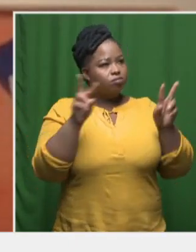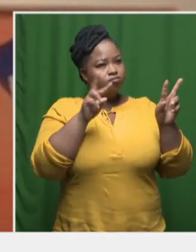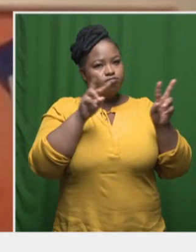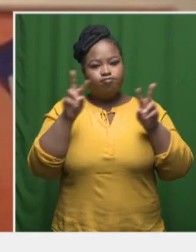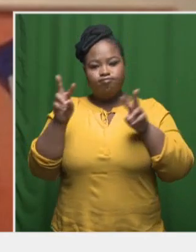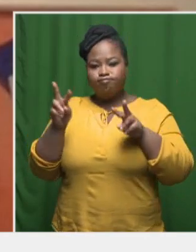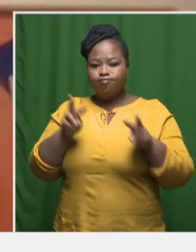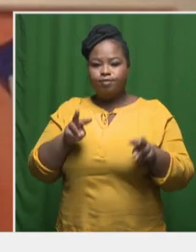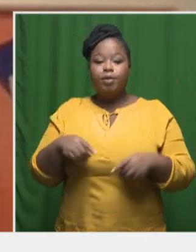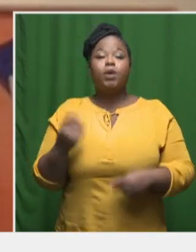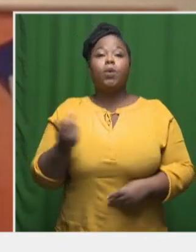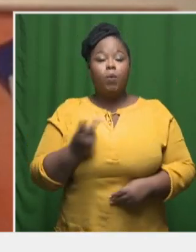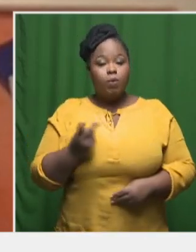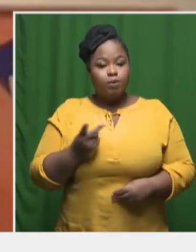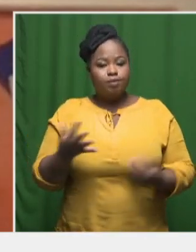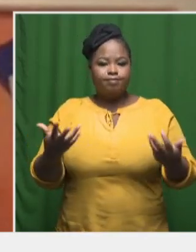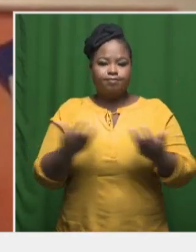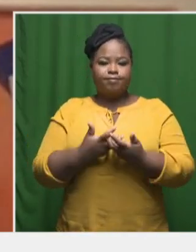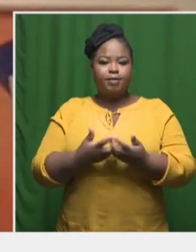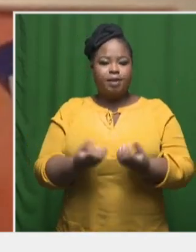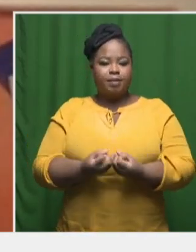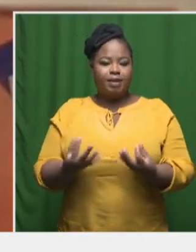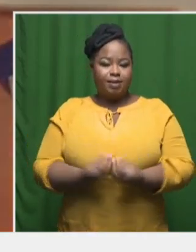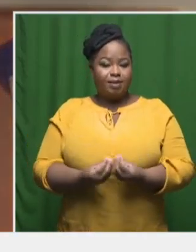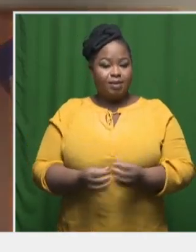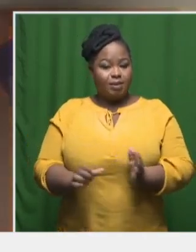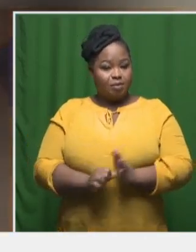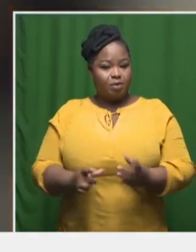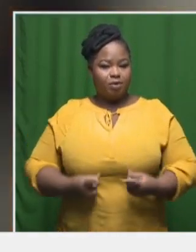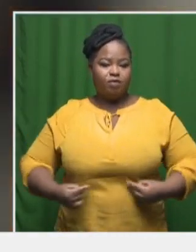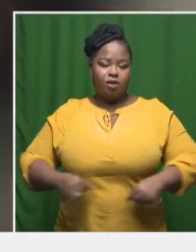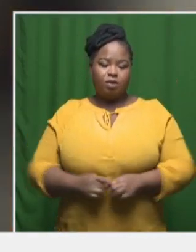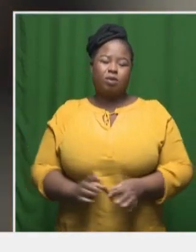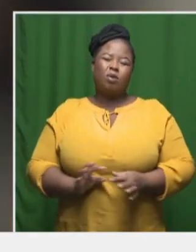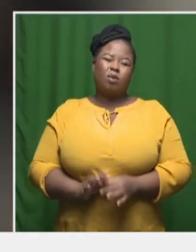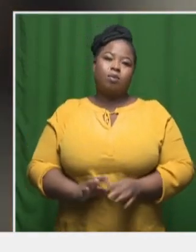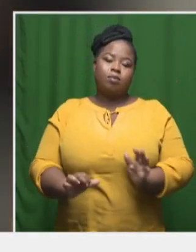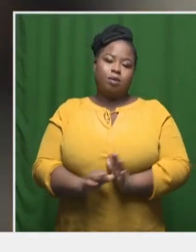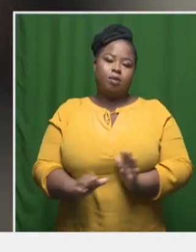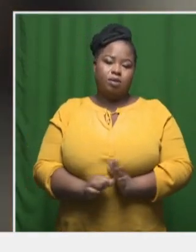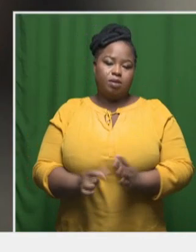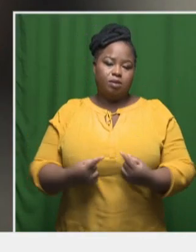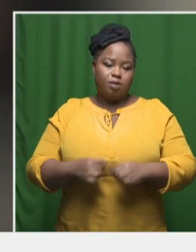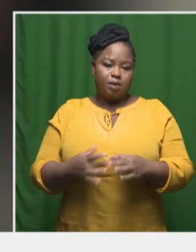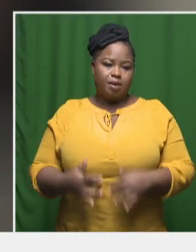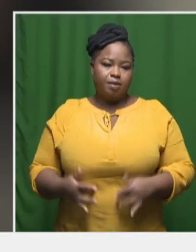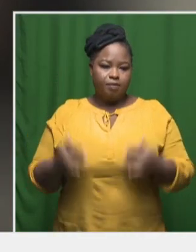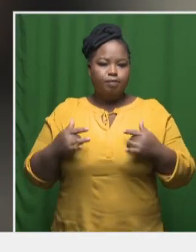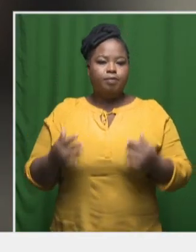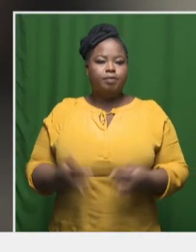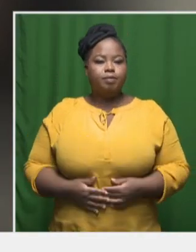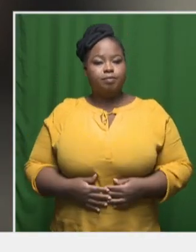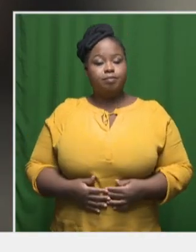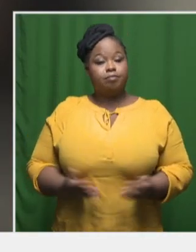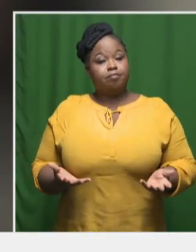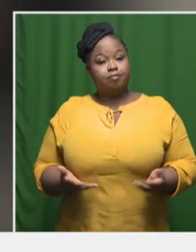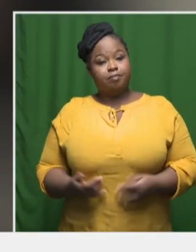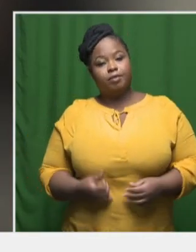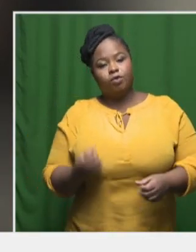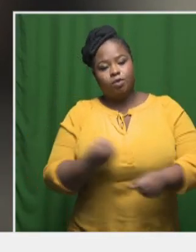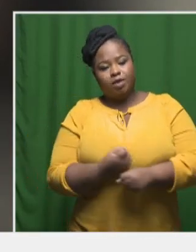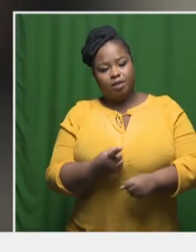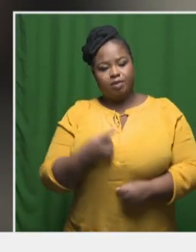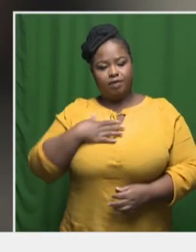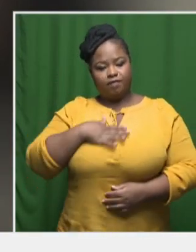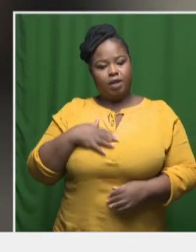it also combines so much of what is important to us. Our homes are such an important part of our lives. So making them